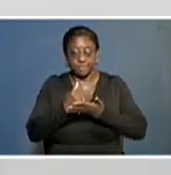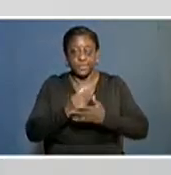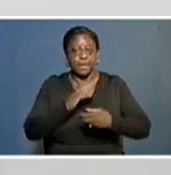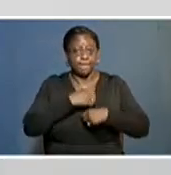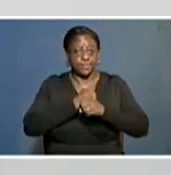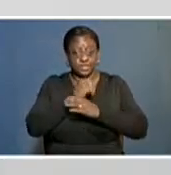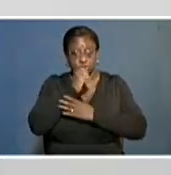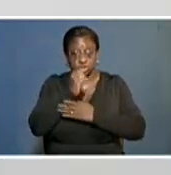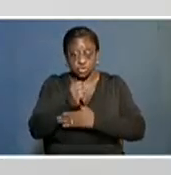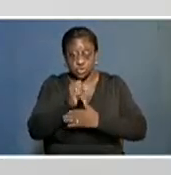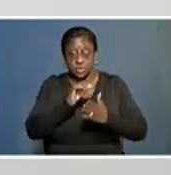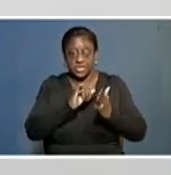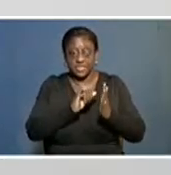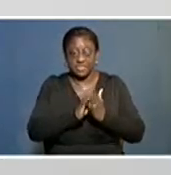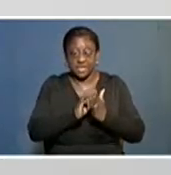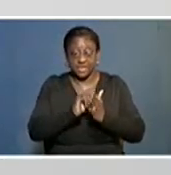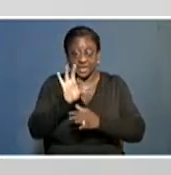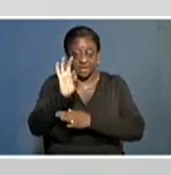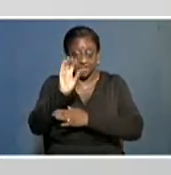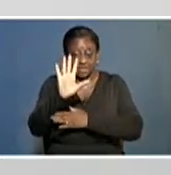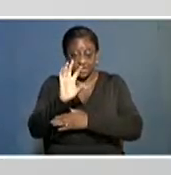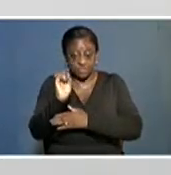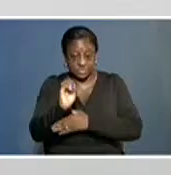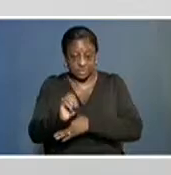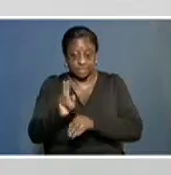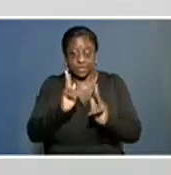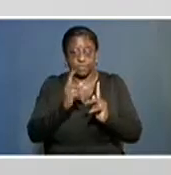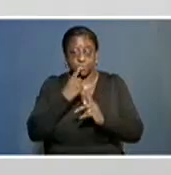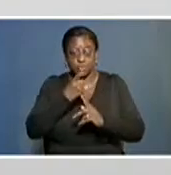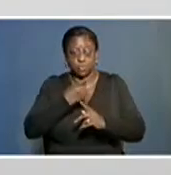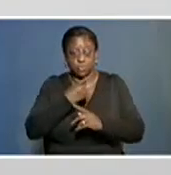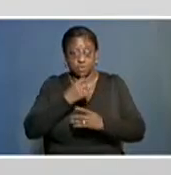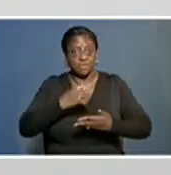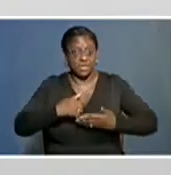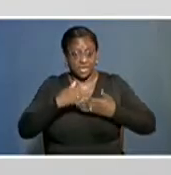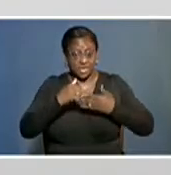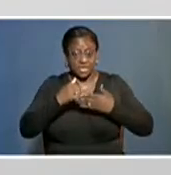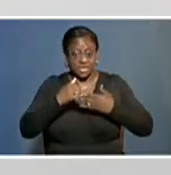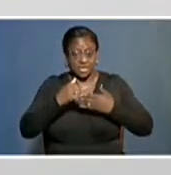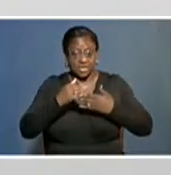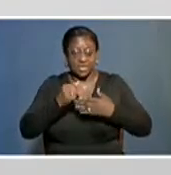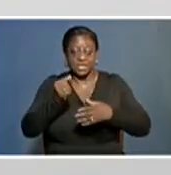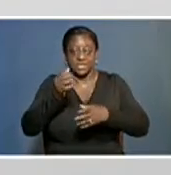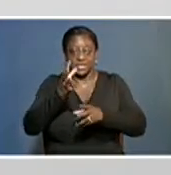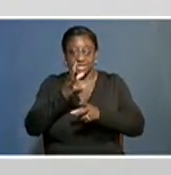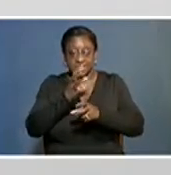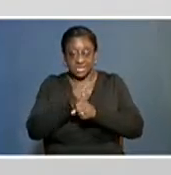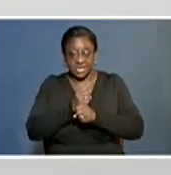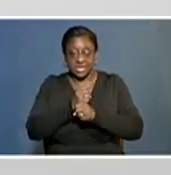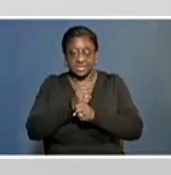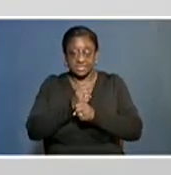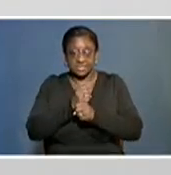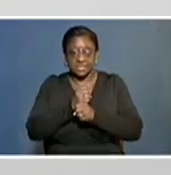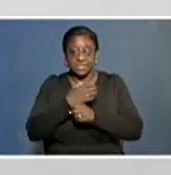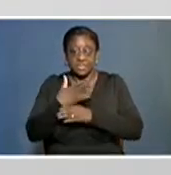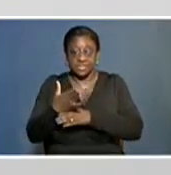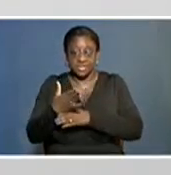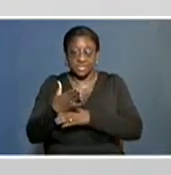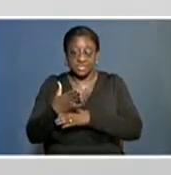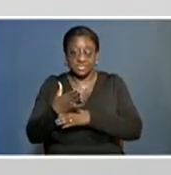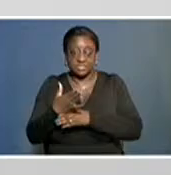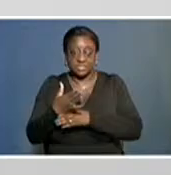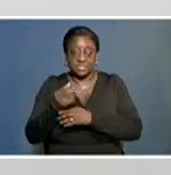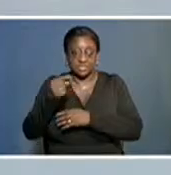that 95% of those on therapy achieve undetectable viral loads indicative of